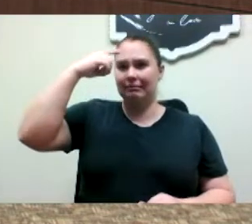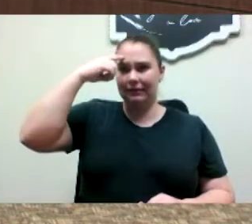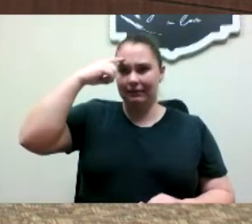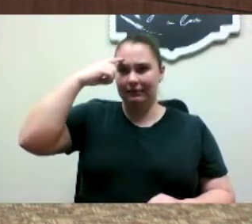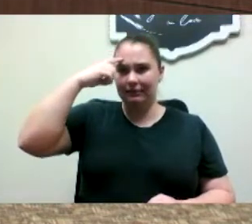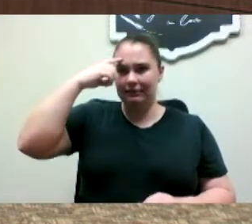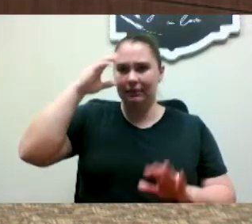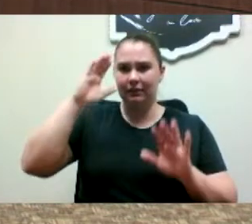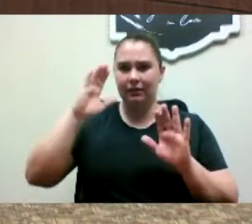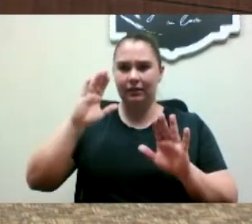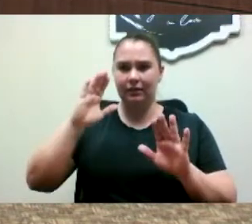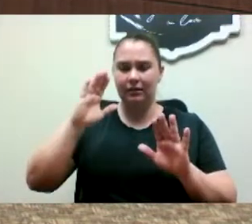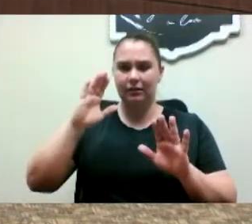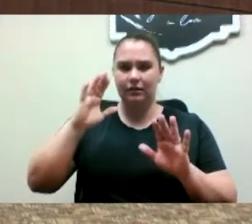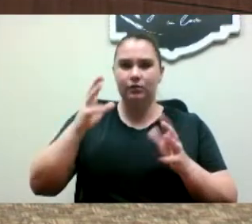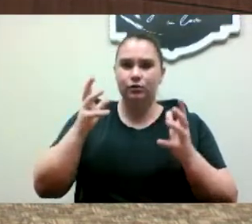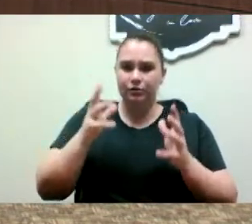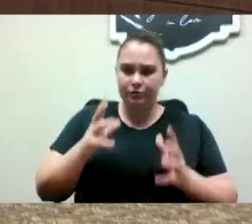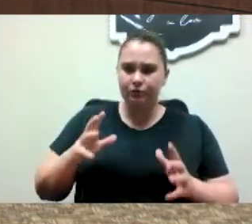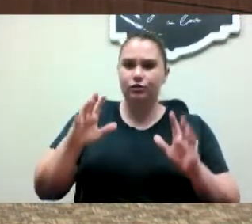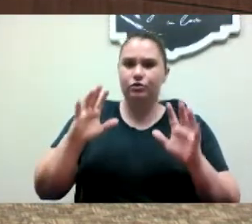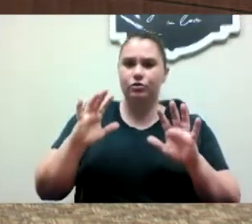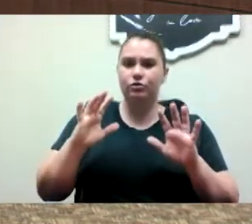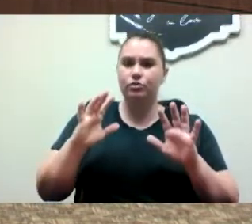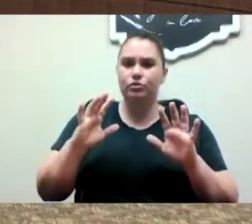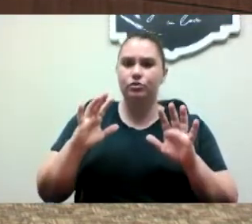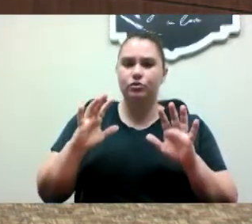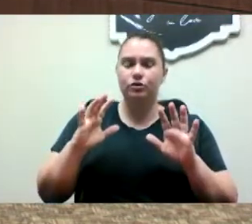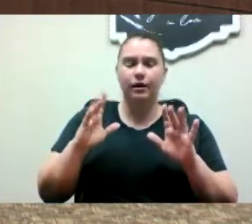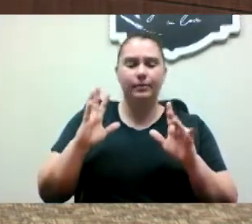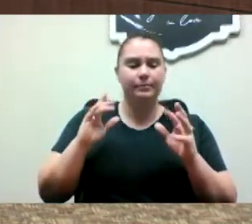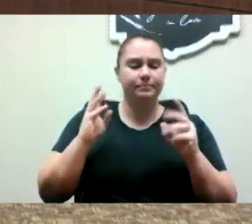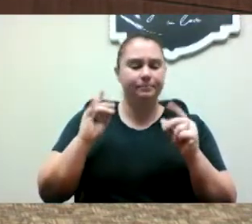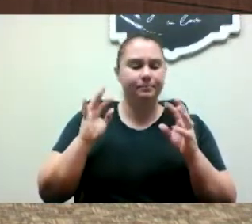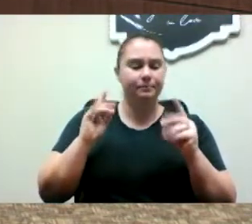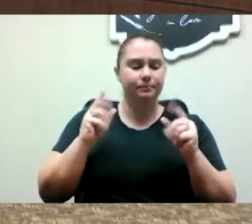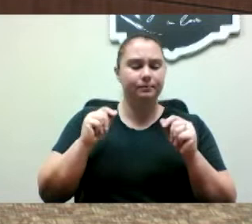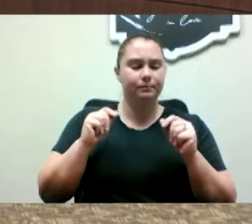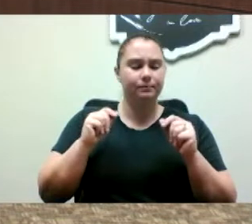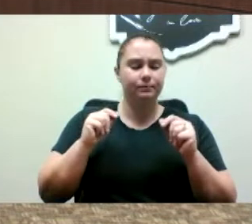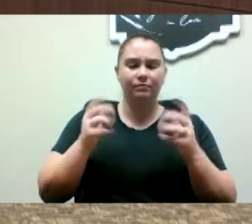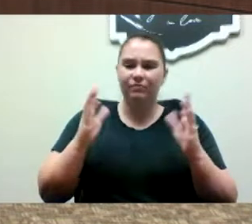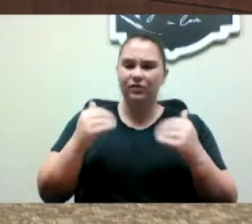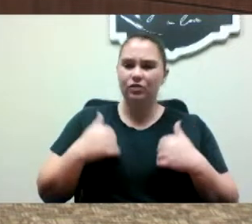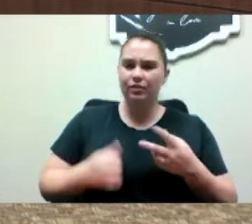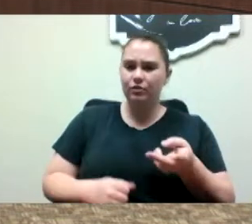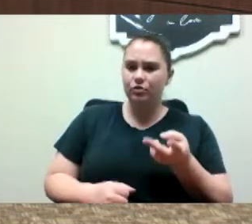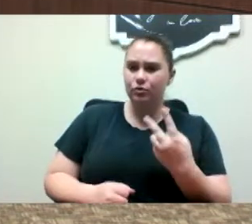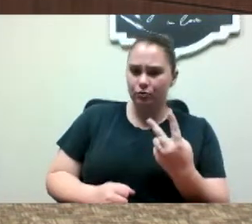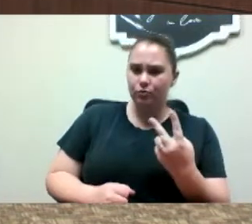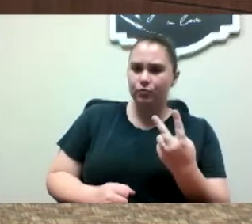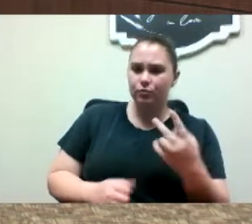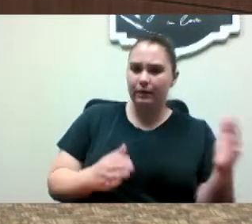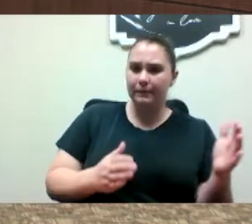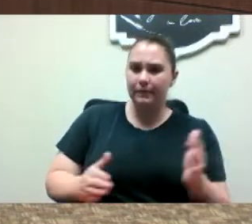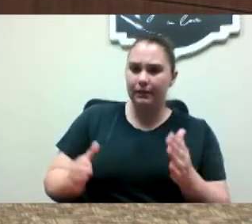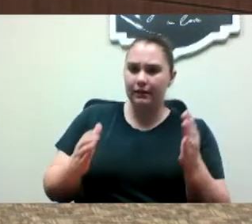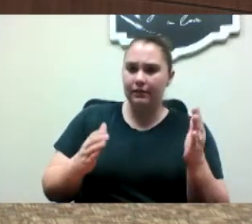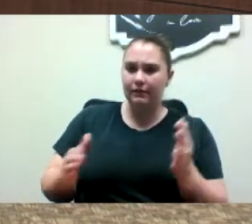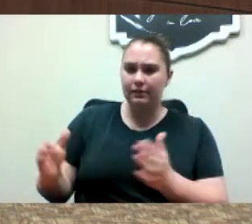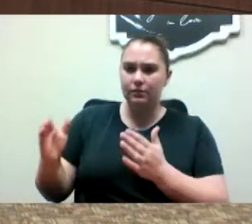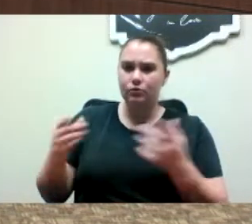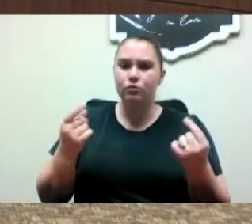we're down to two plans, and just to make sure